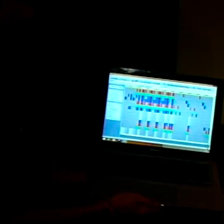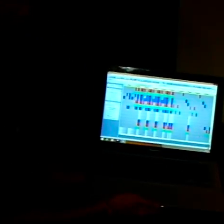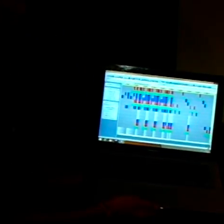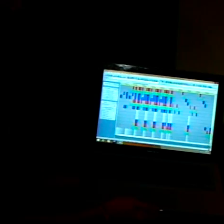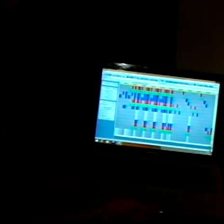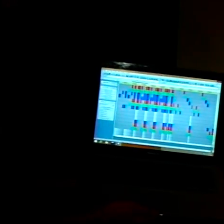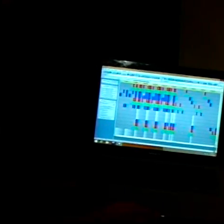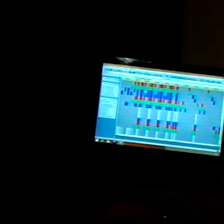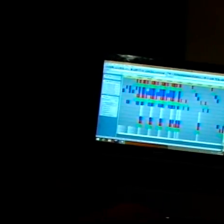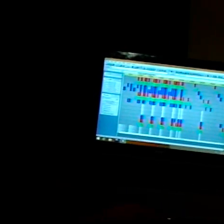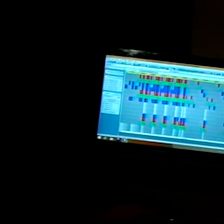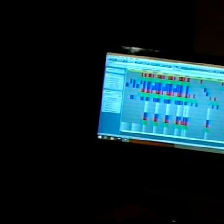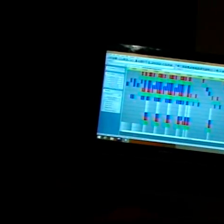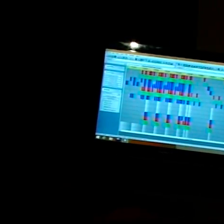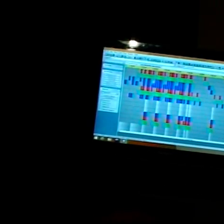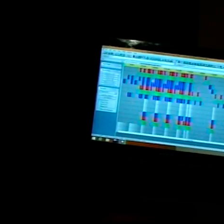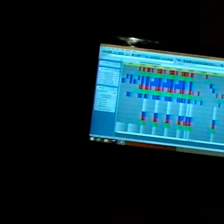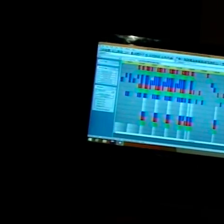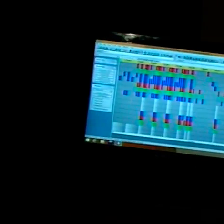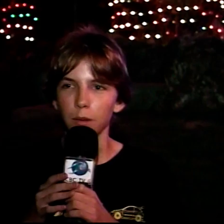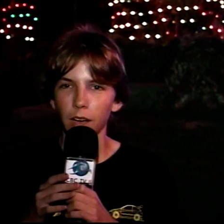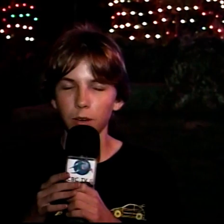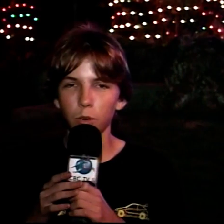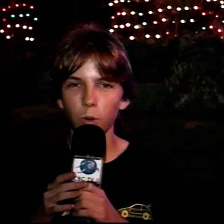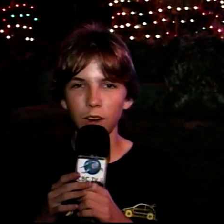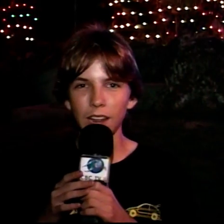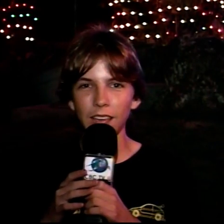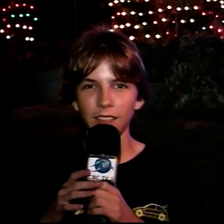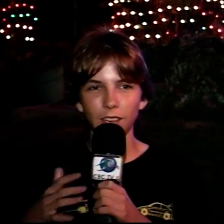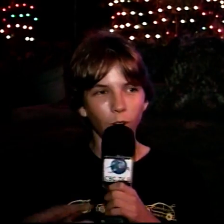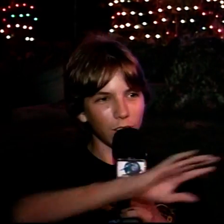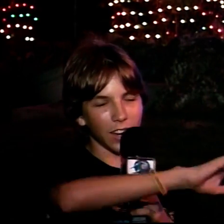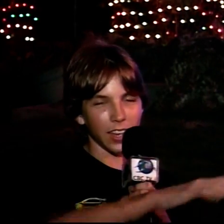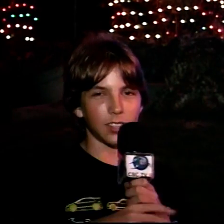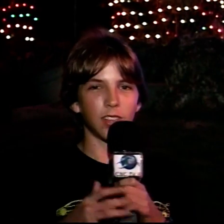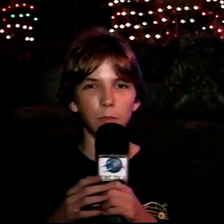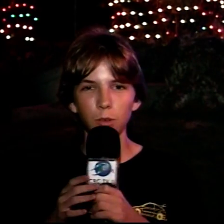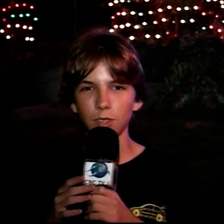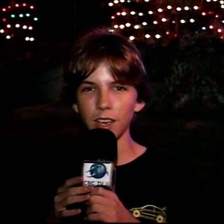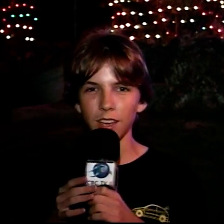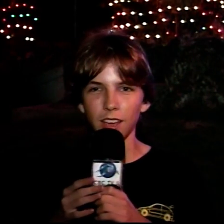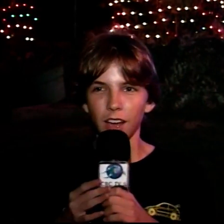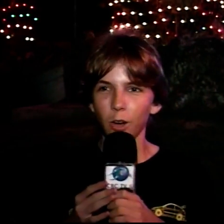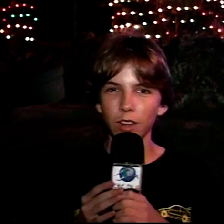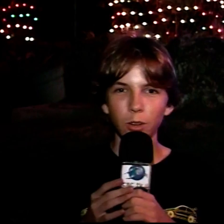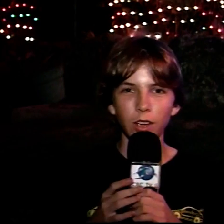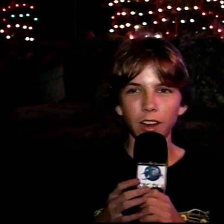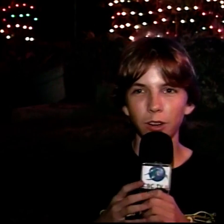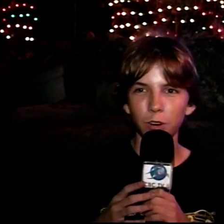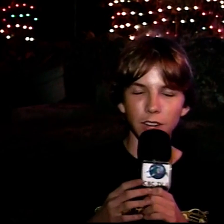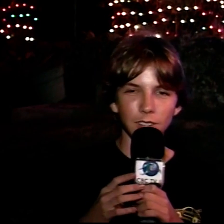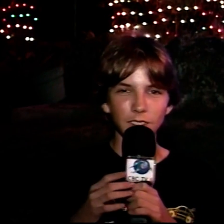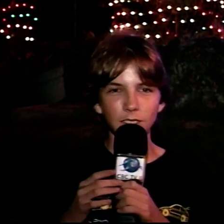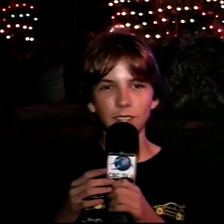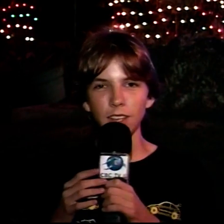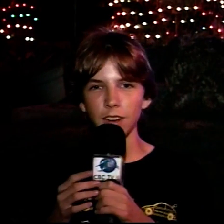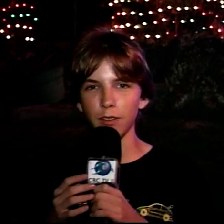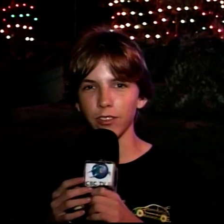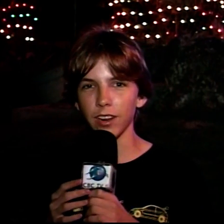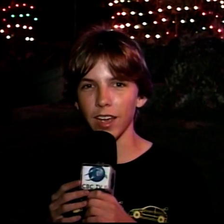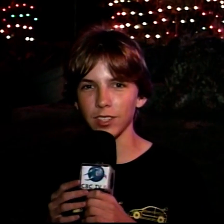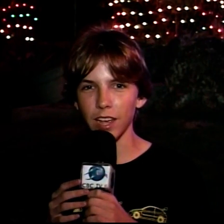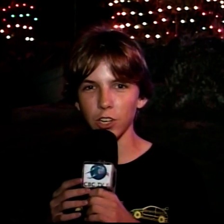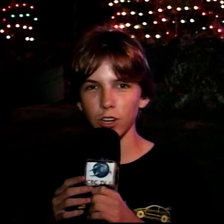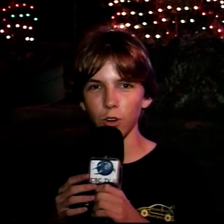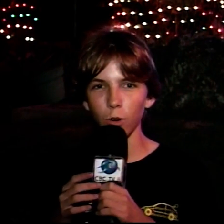a computer program that I use to coordinate all the lights, the music. How I do it, I run 16